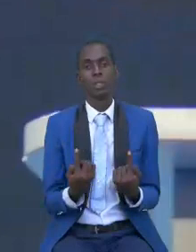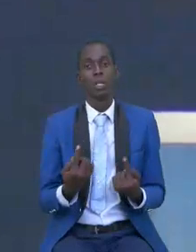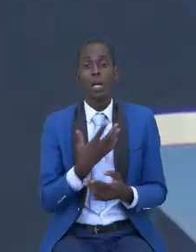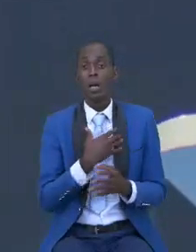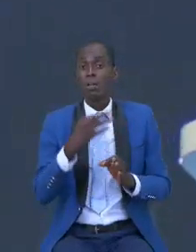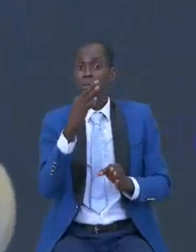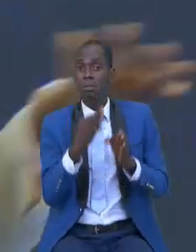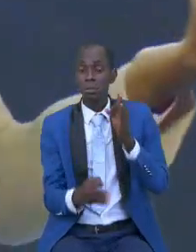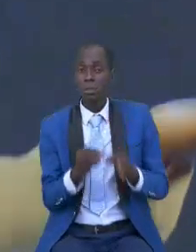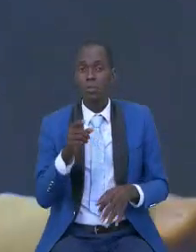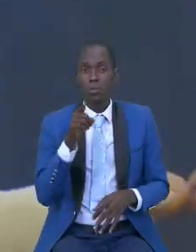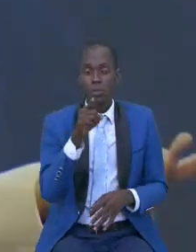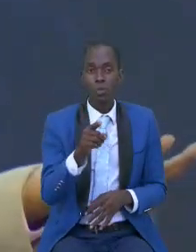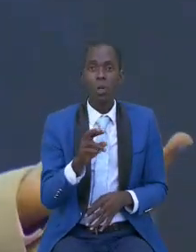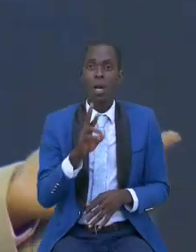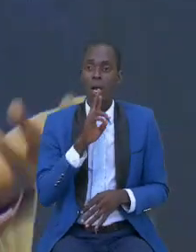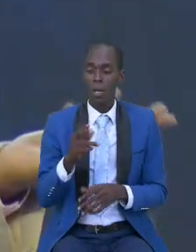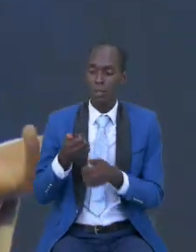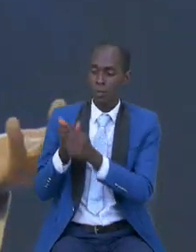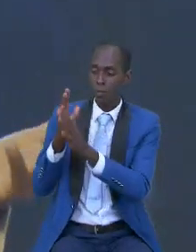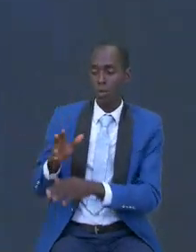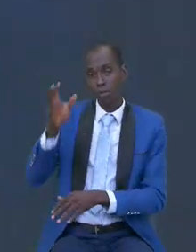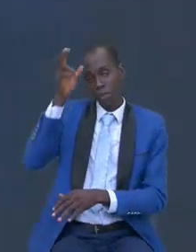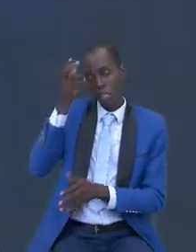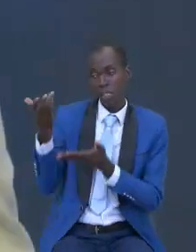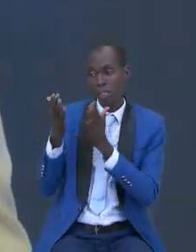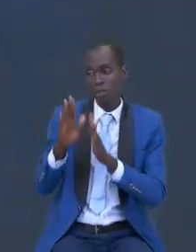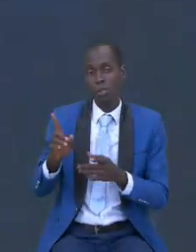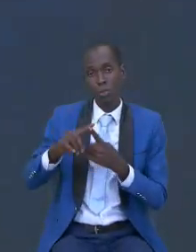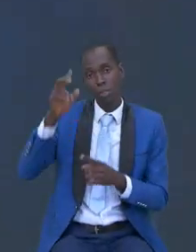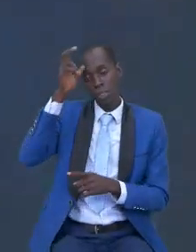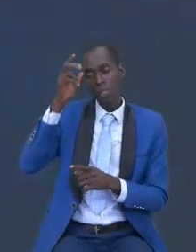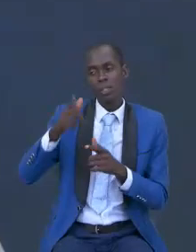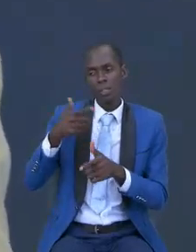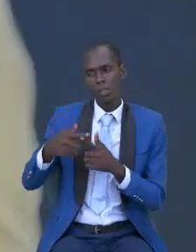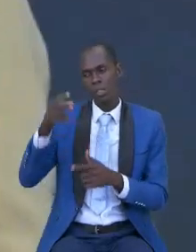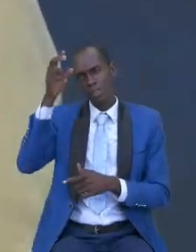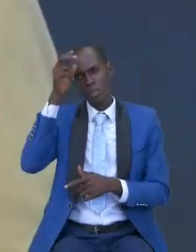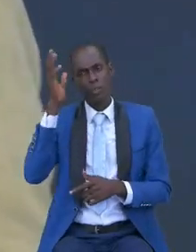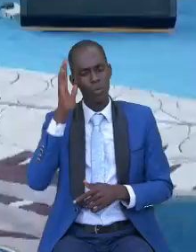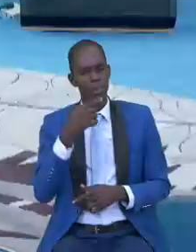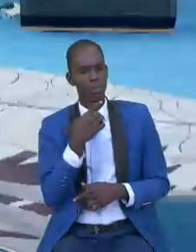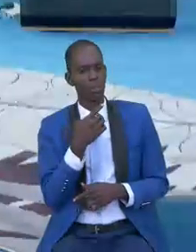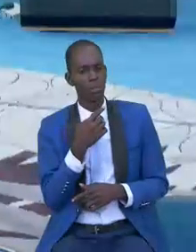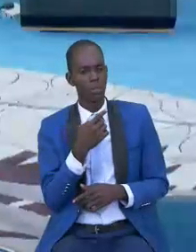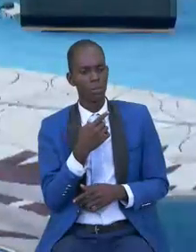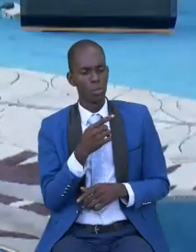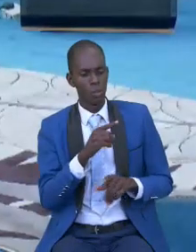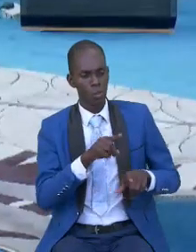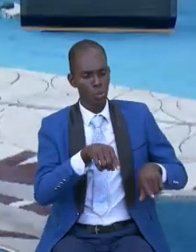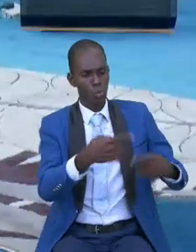you are his follower, his servant, then he'll say, put the